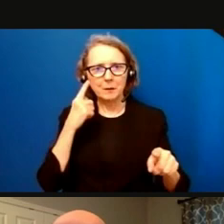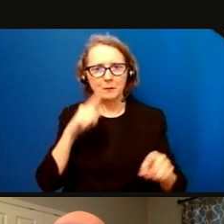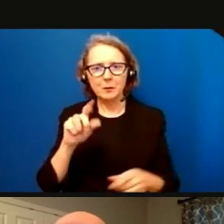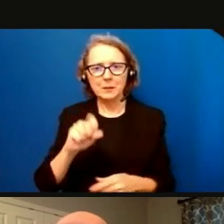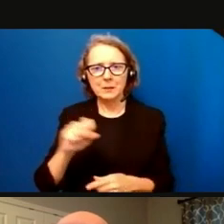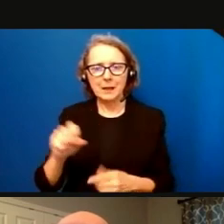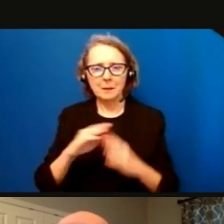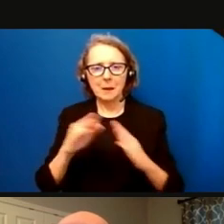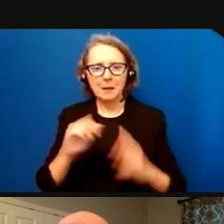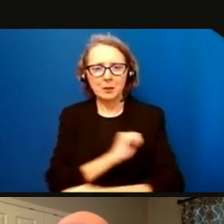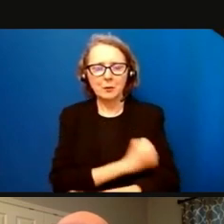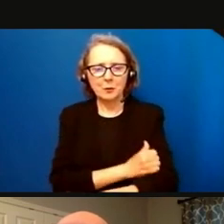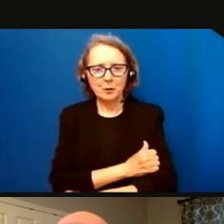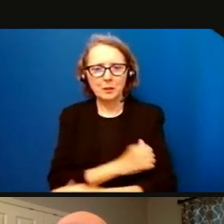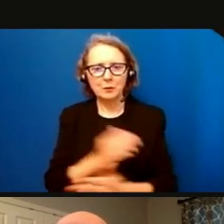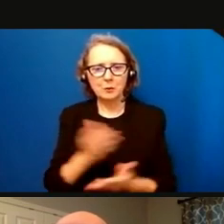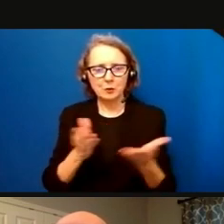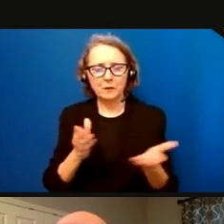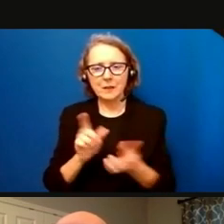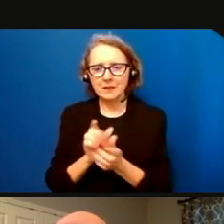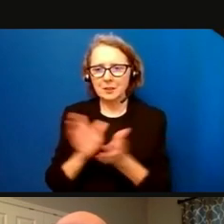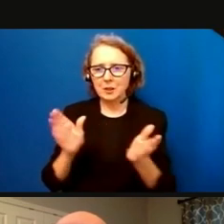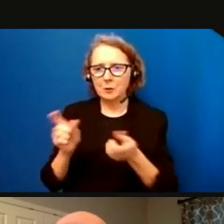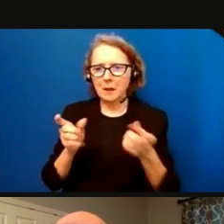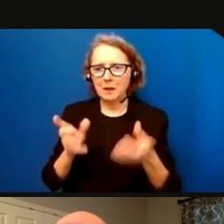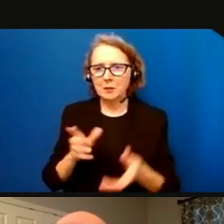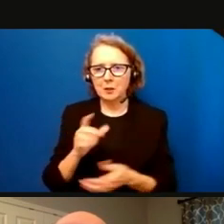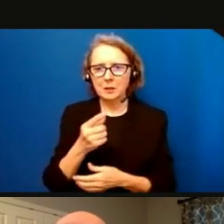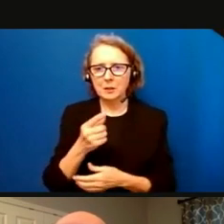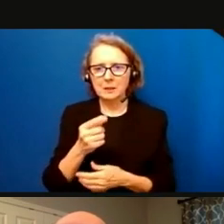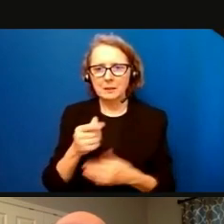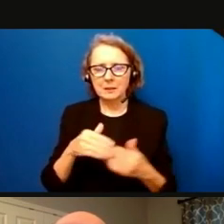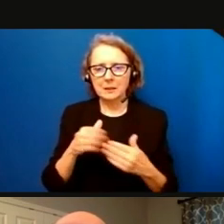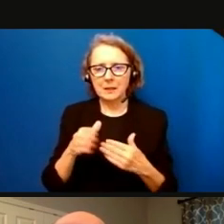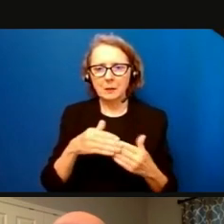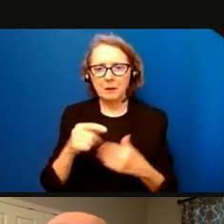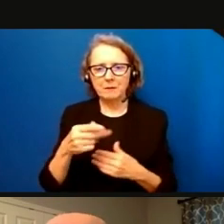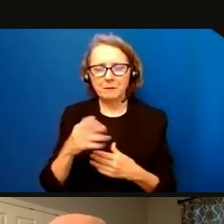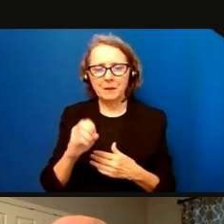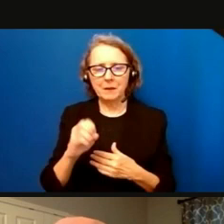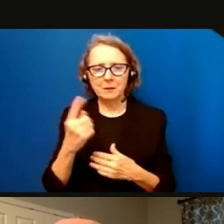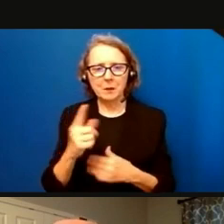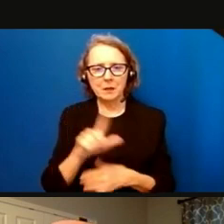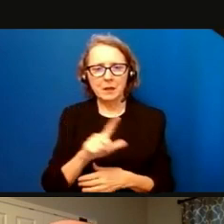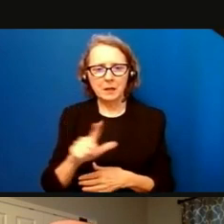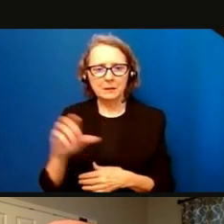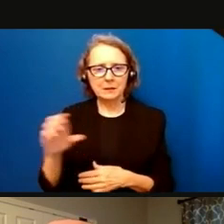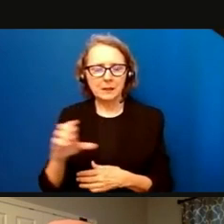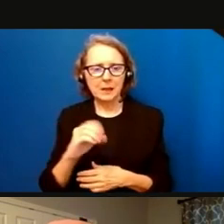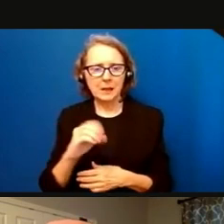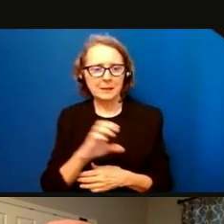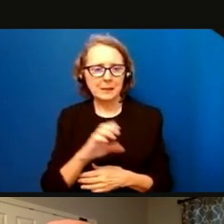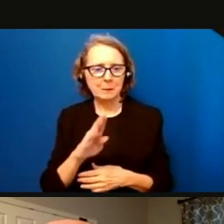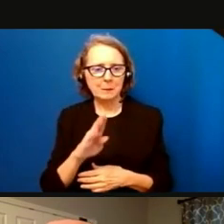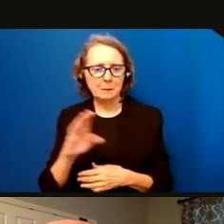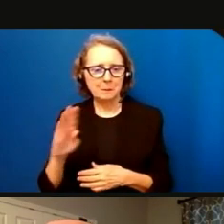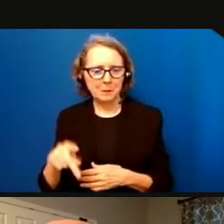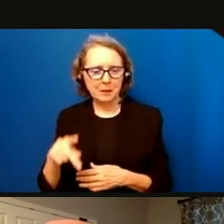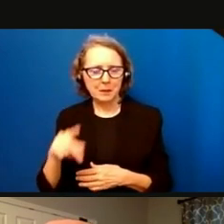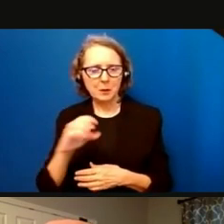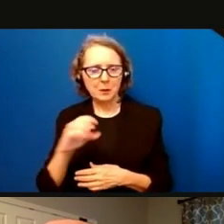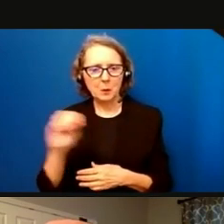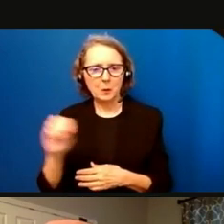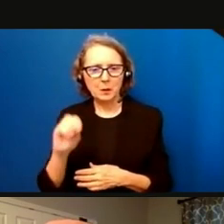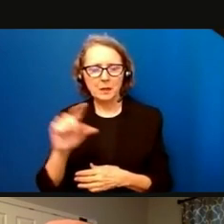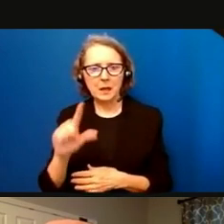Authority to serve as the general manager, Gateway Phase 1 LLC and CDP Oregon LLC. And that